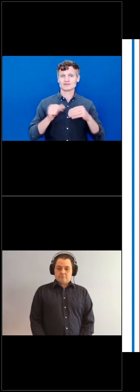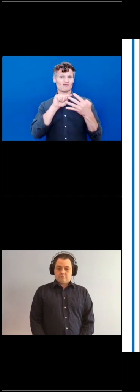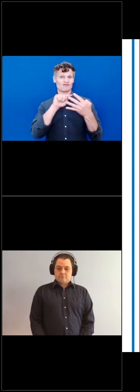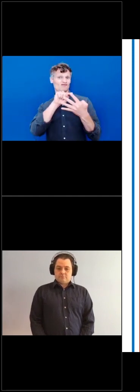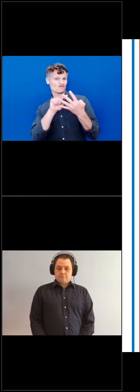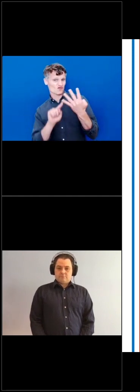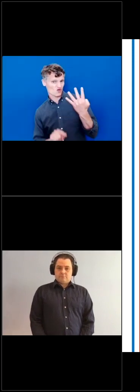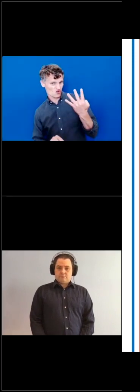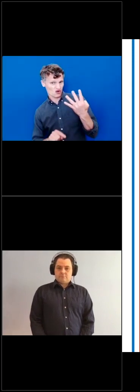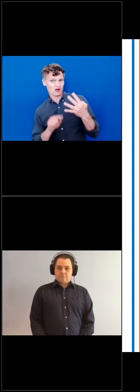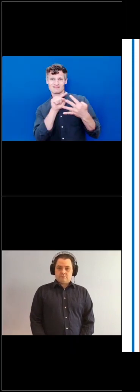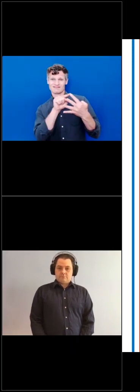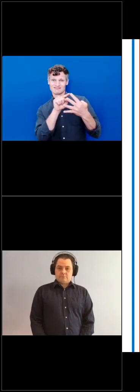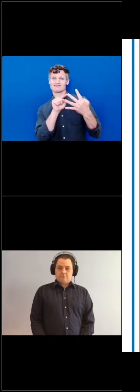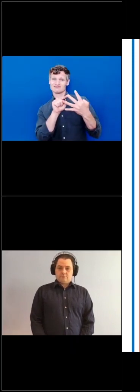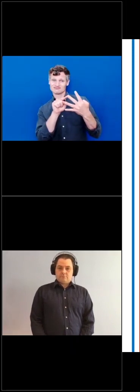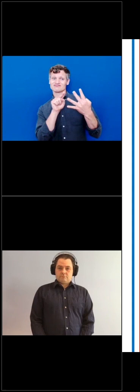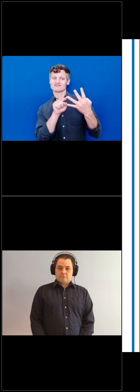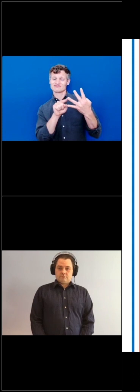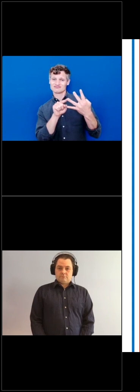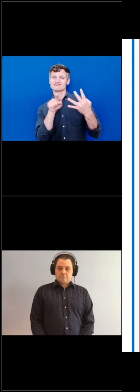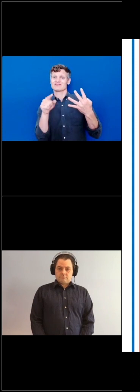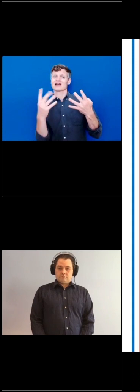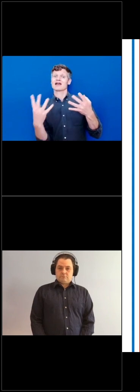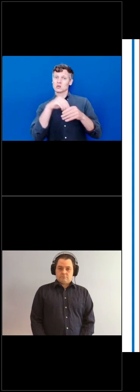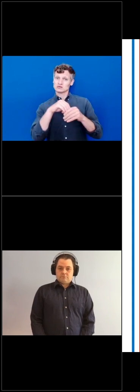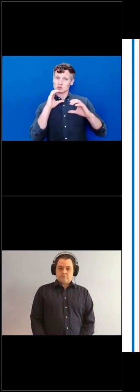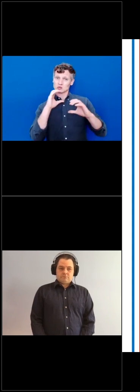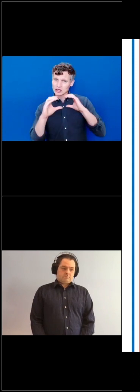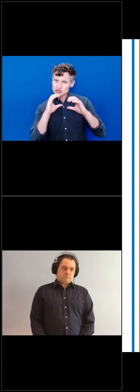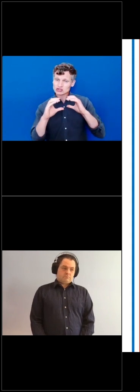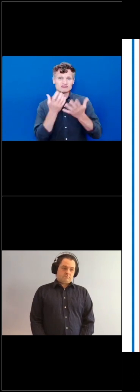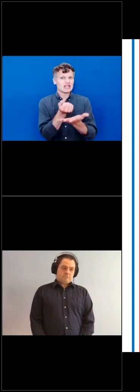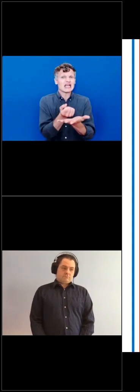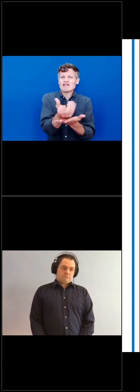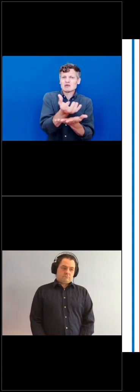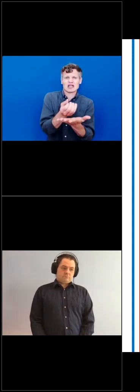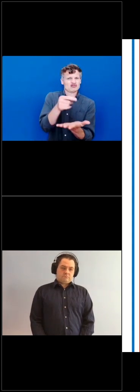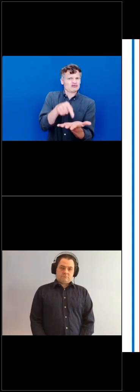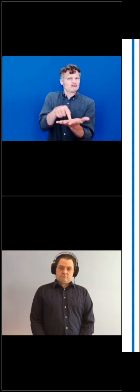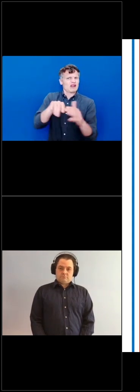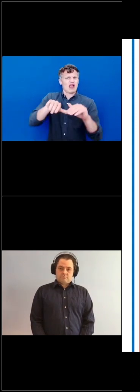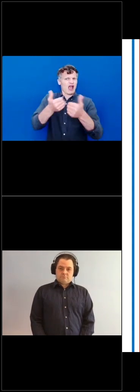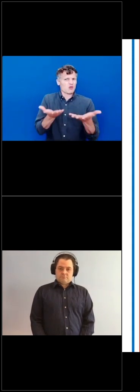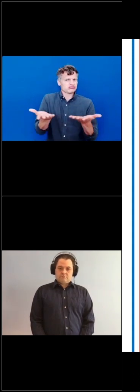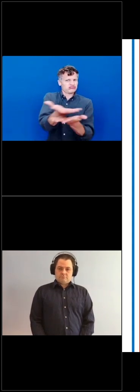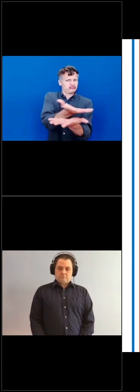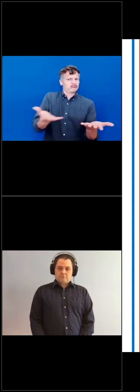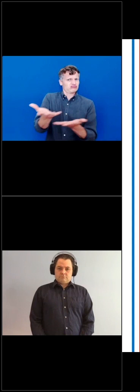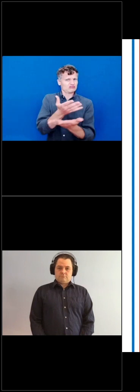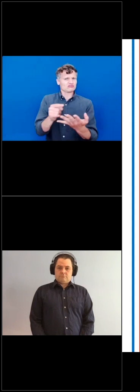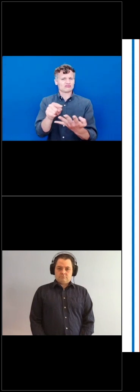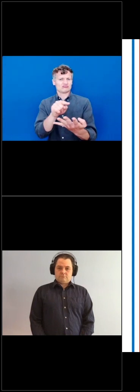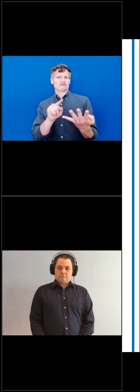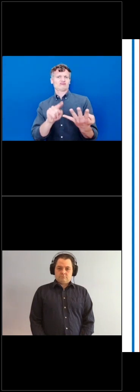with disabilities. The third one, inclusive communication and information sharing. And the fourth one, engaging with persons